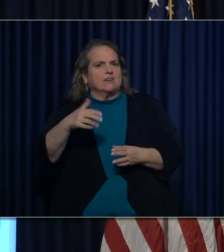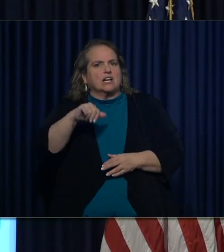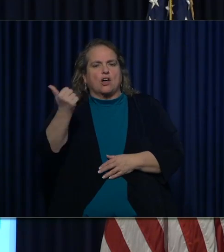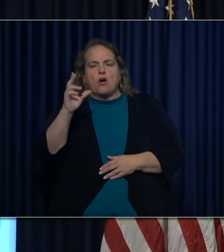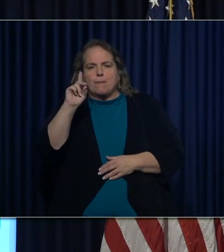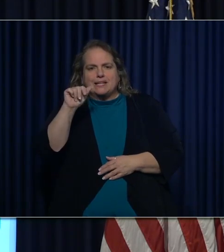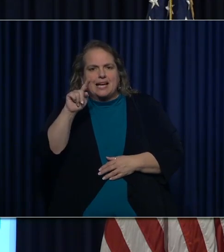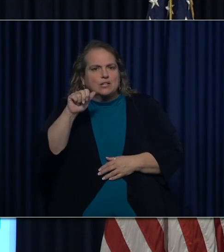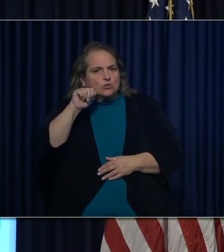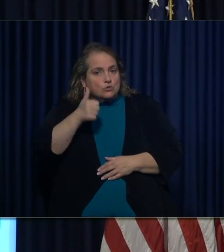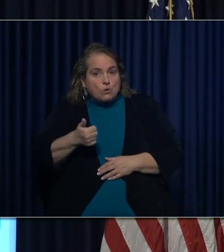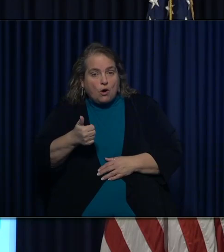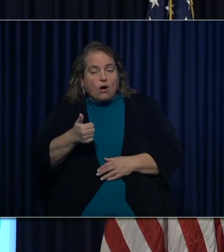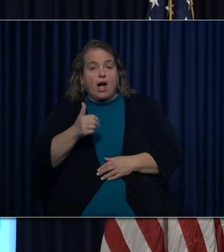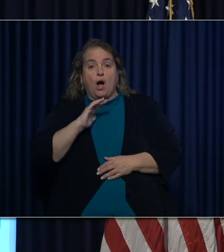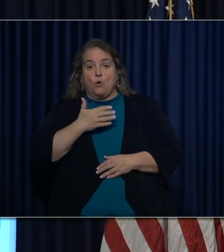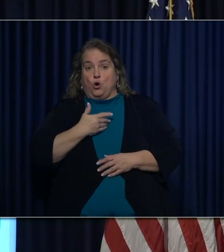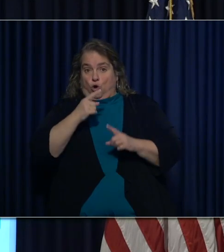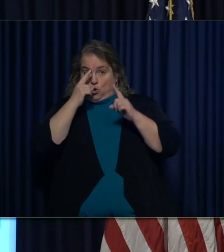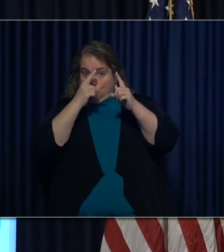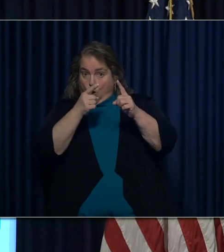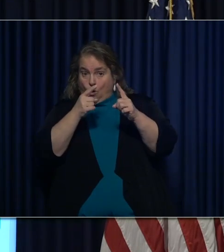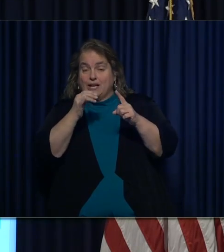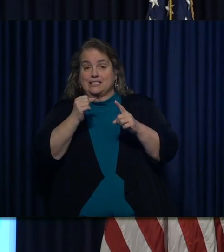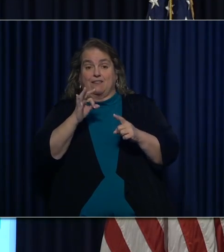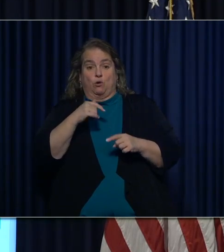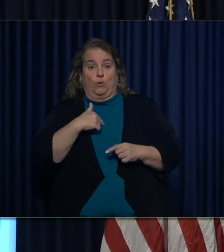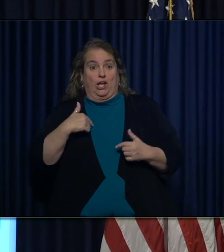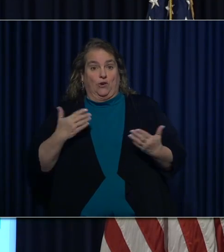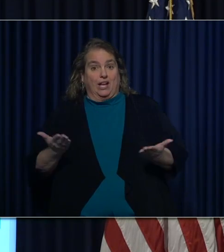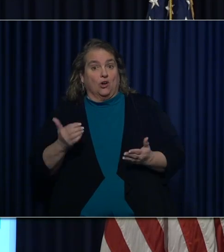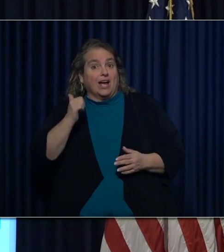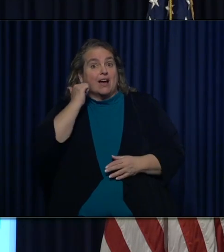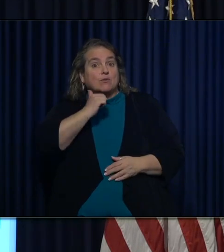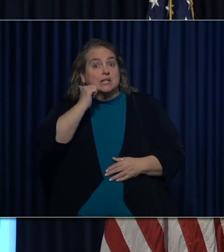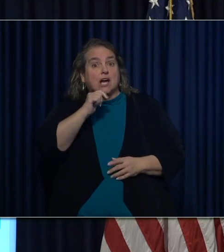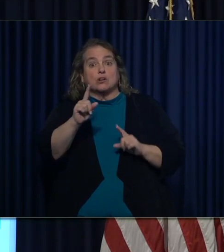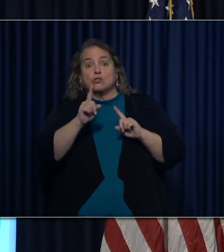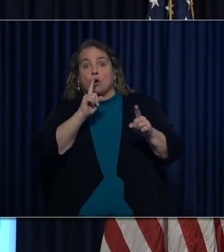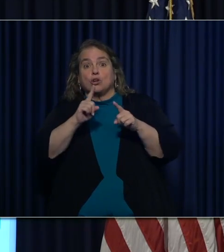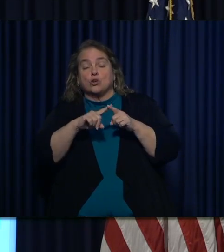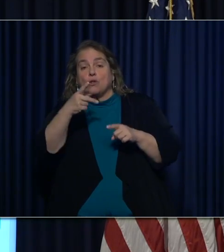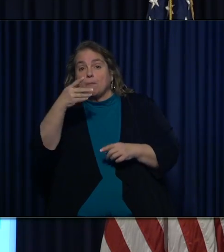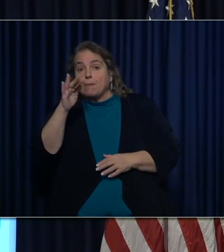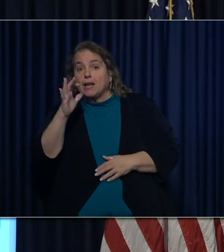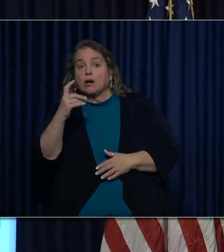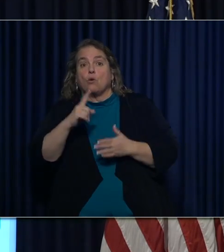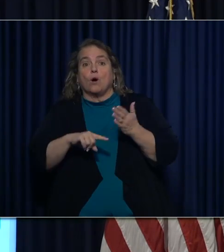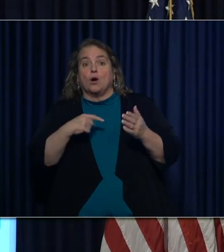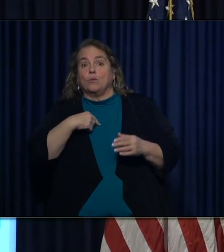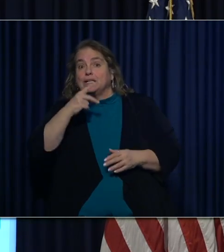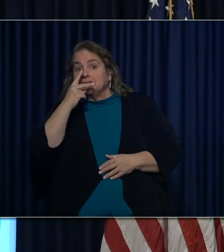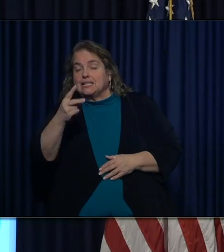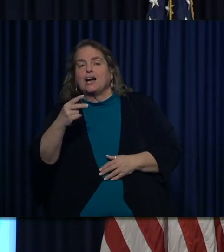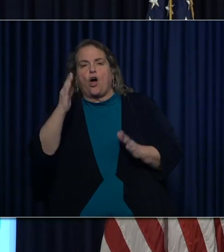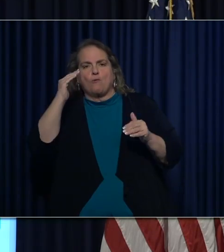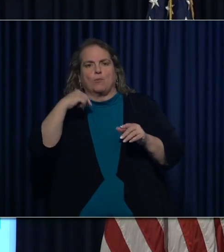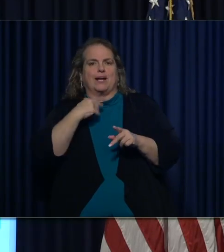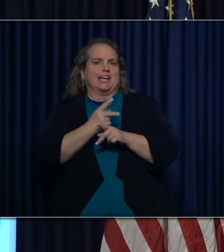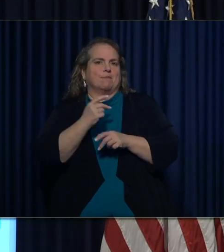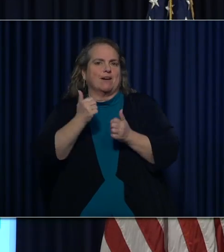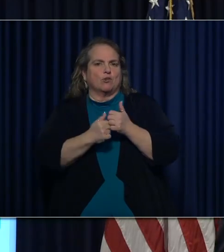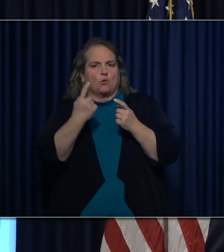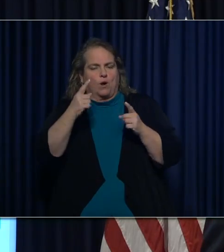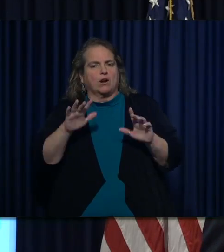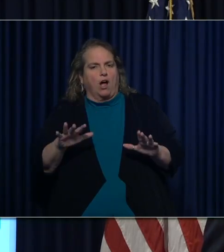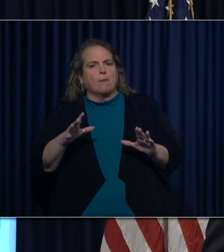tomorrow. Our goal, again, is we believe that if we're here every day talking to the public about what we're seeing, then hopefully we keep everybody